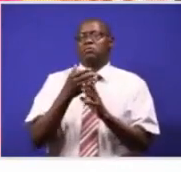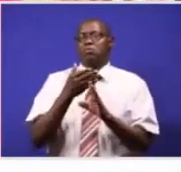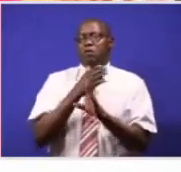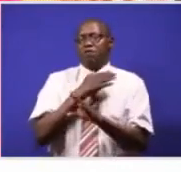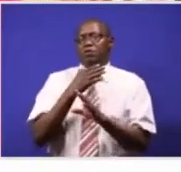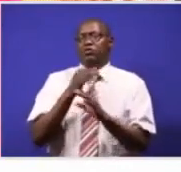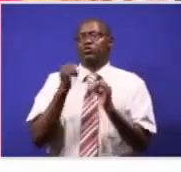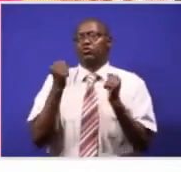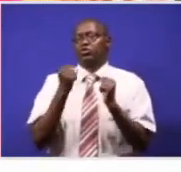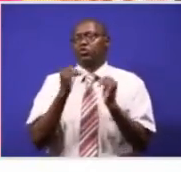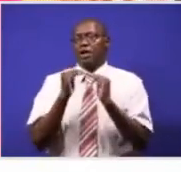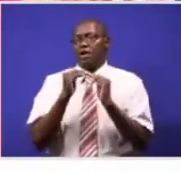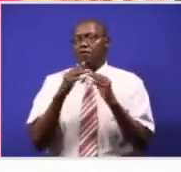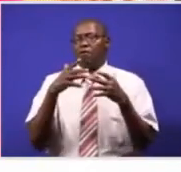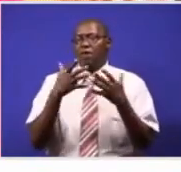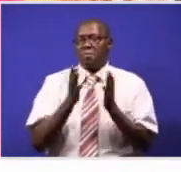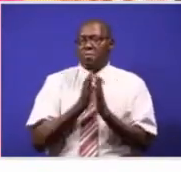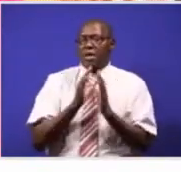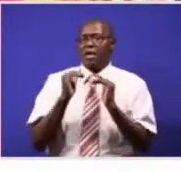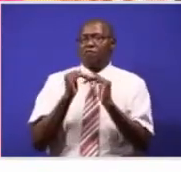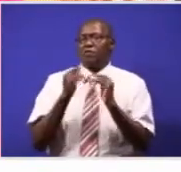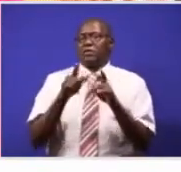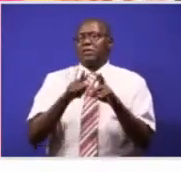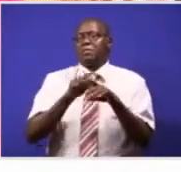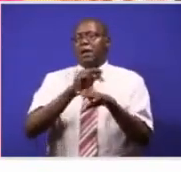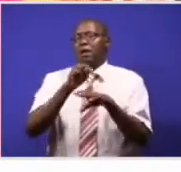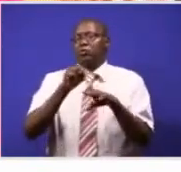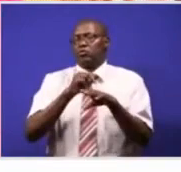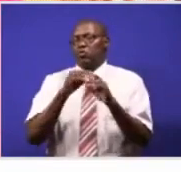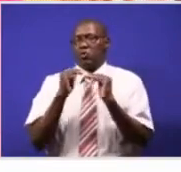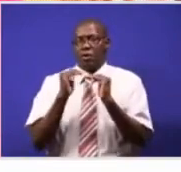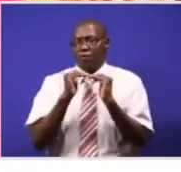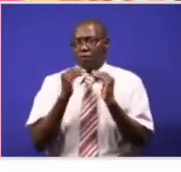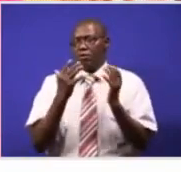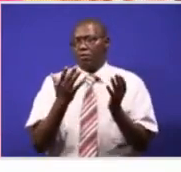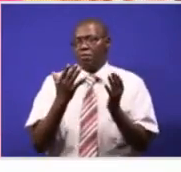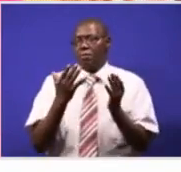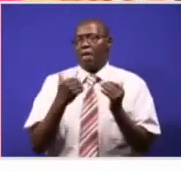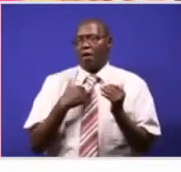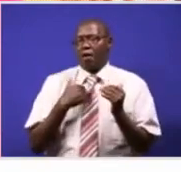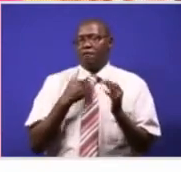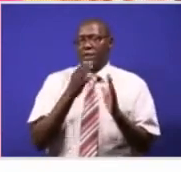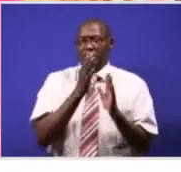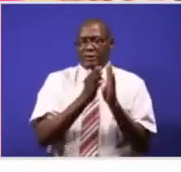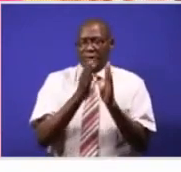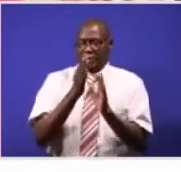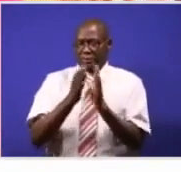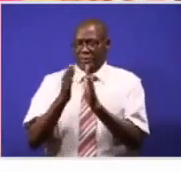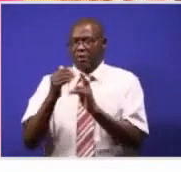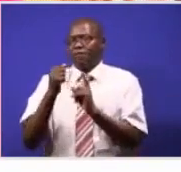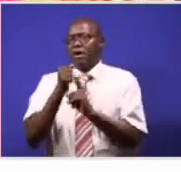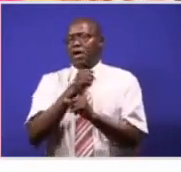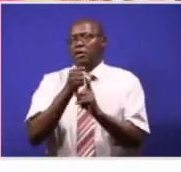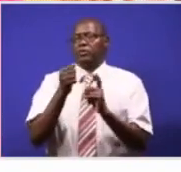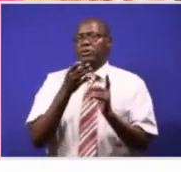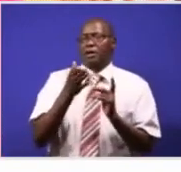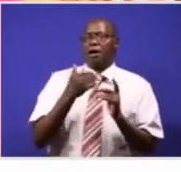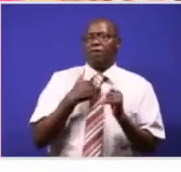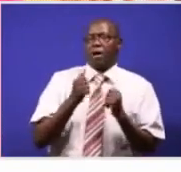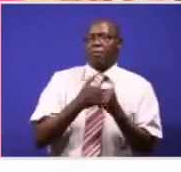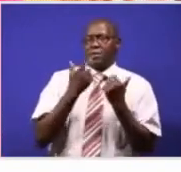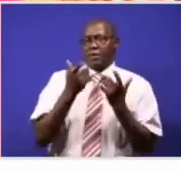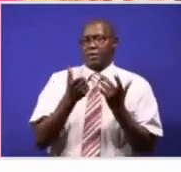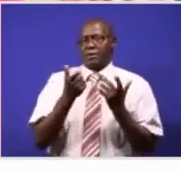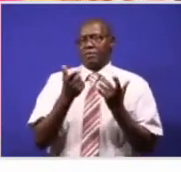level, social level, or even national level. We have had a series of violence that have happened